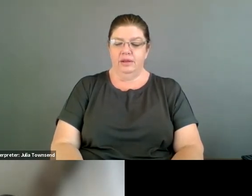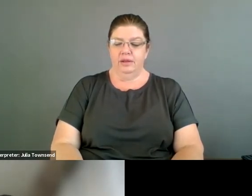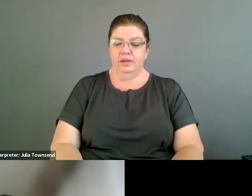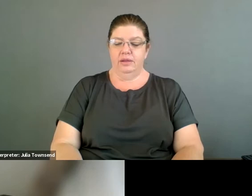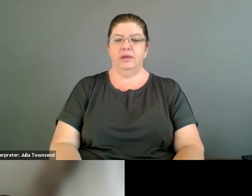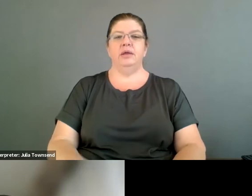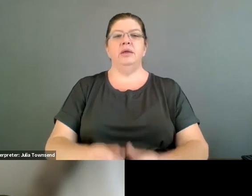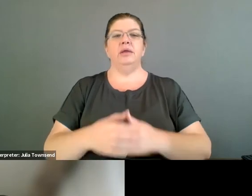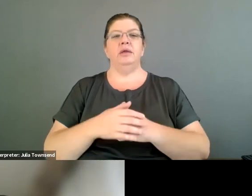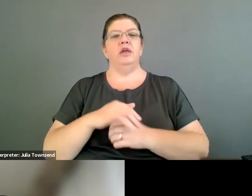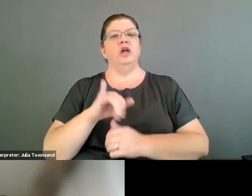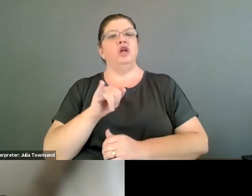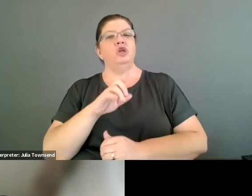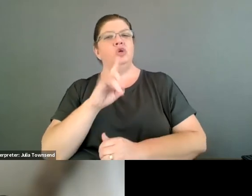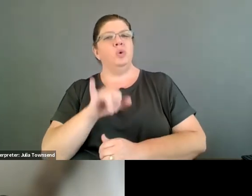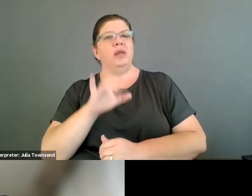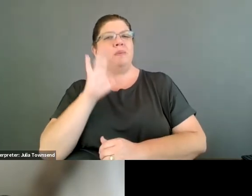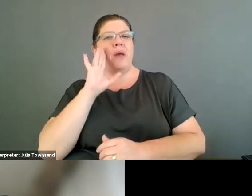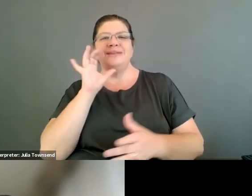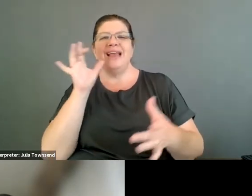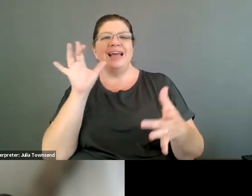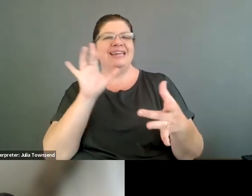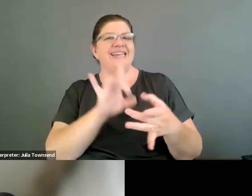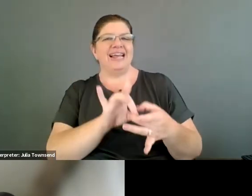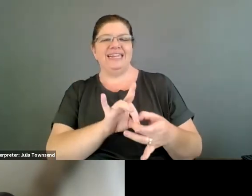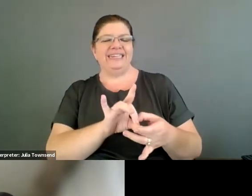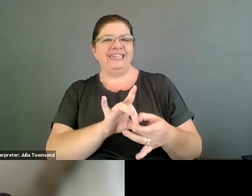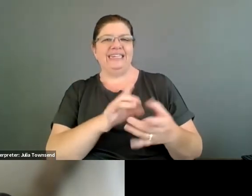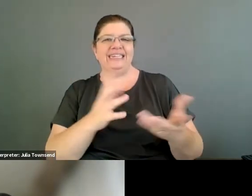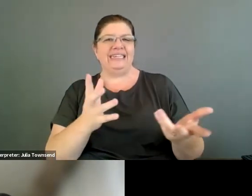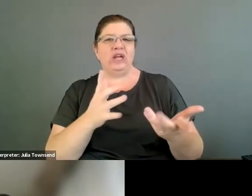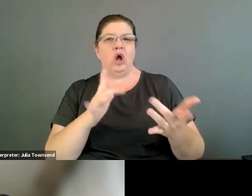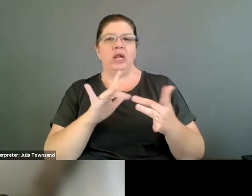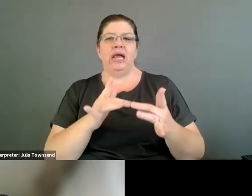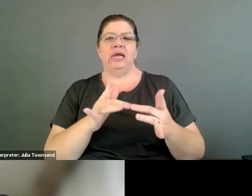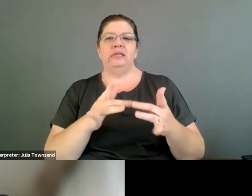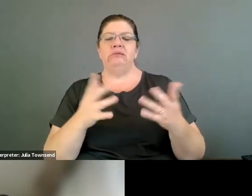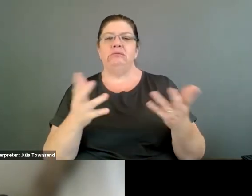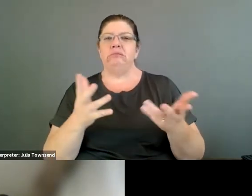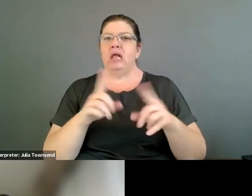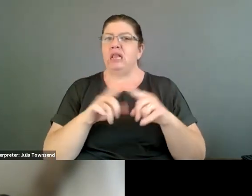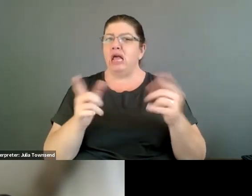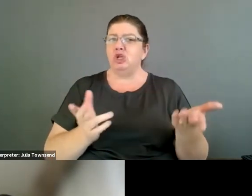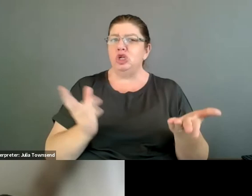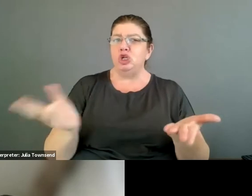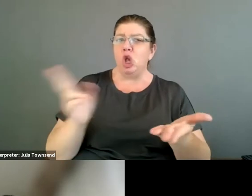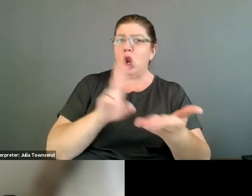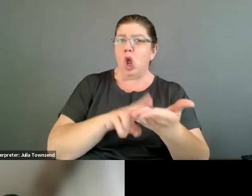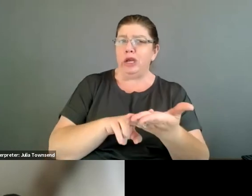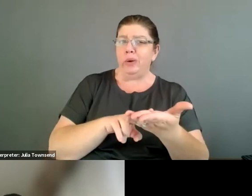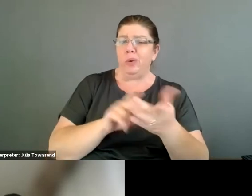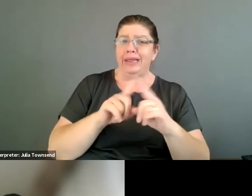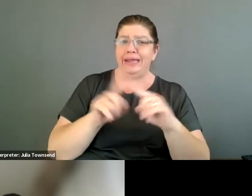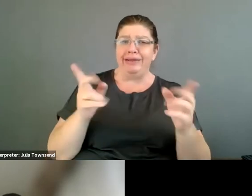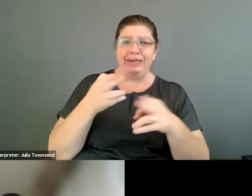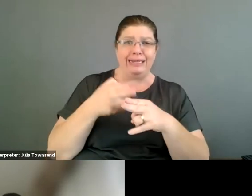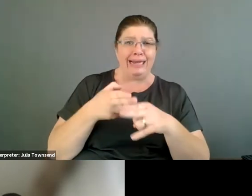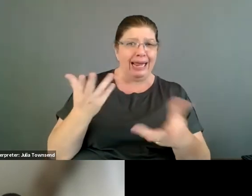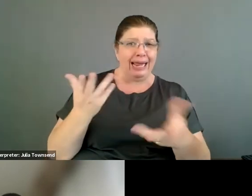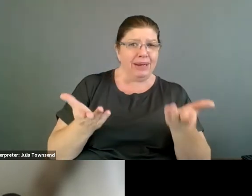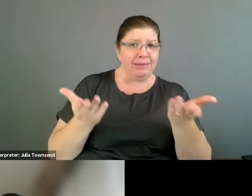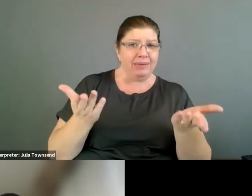Judy Braun is not connected online unless she's logged in as with a different name.